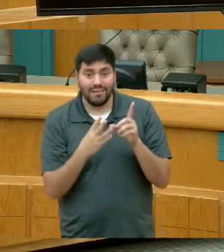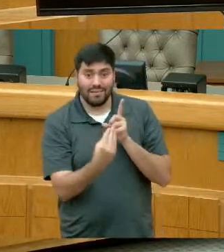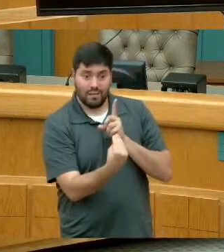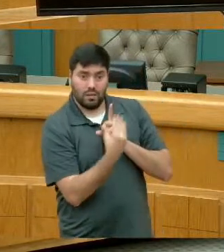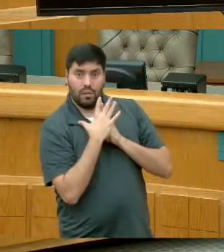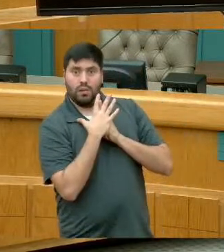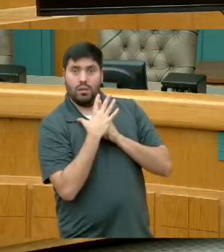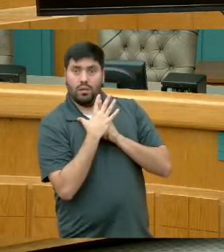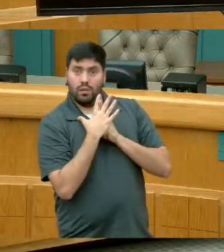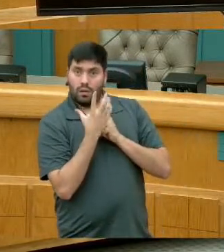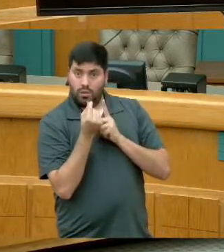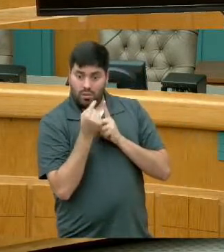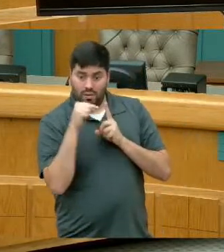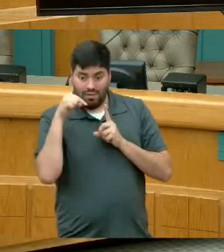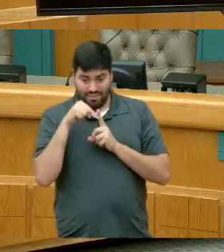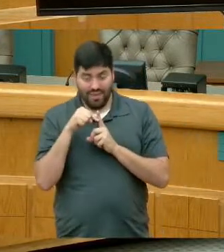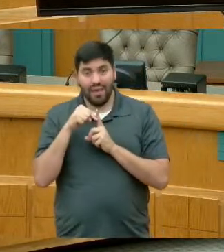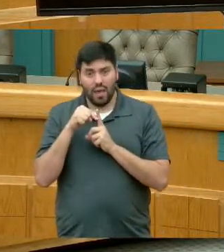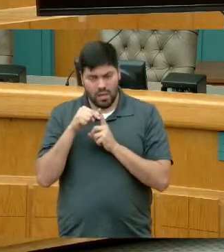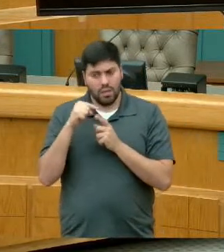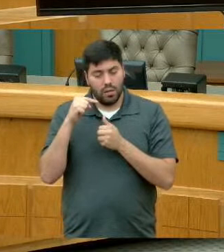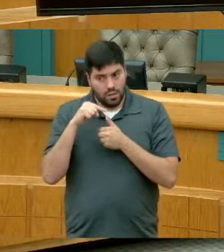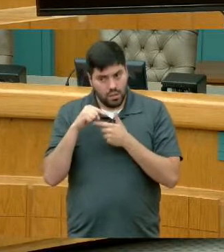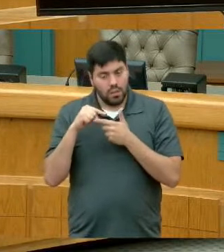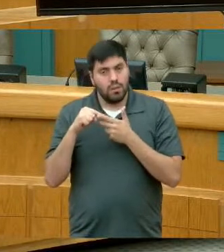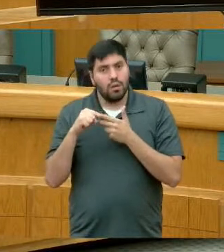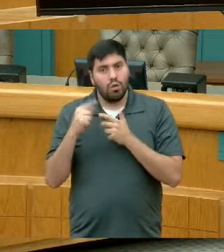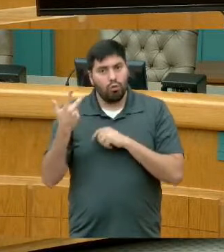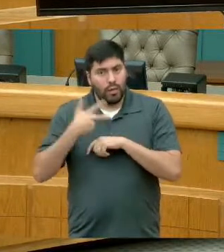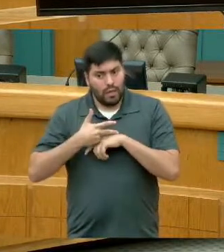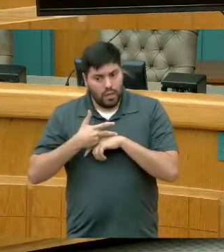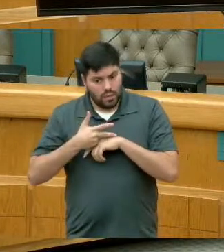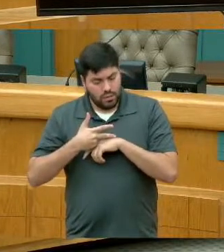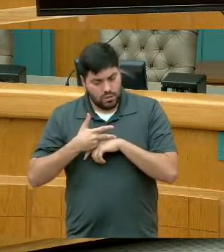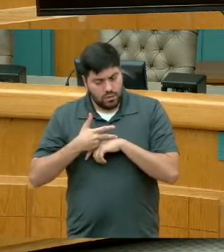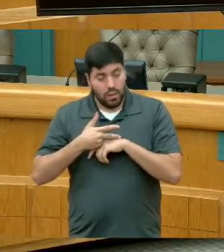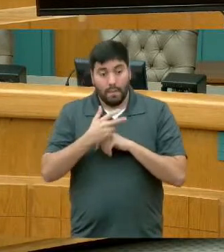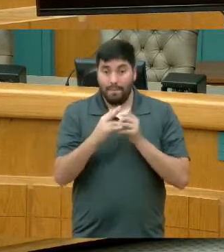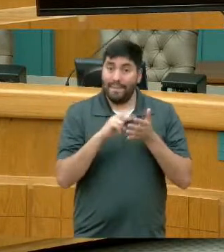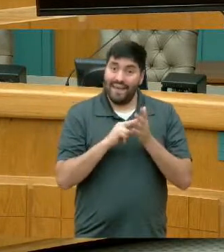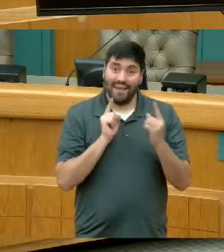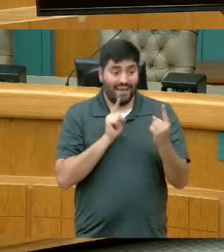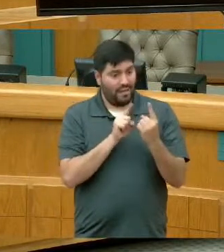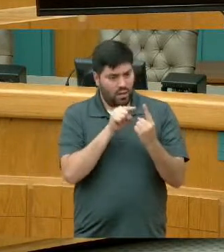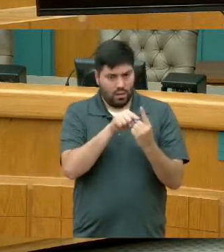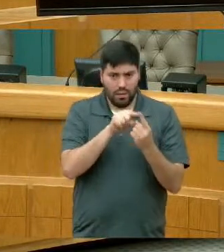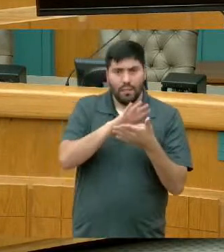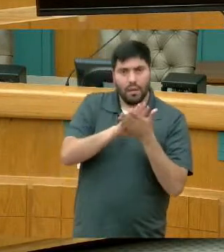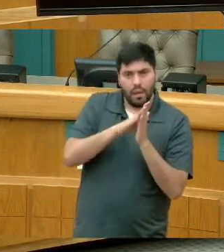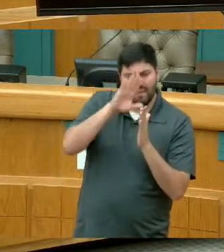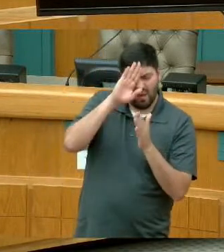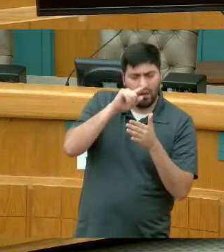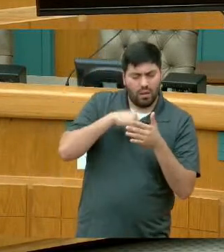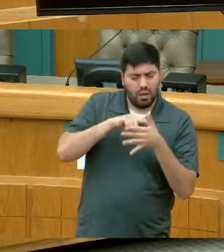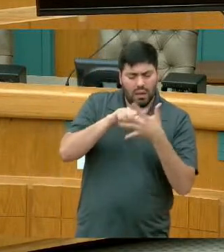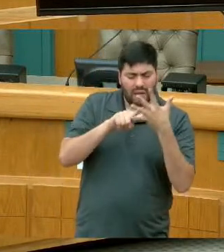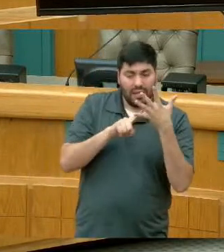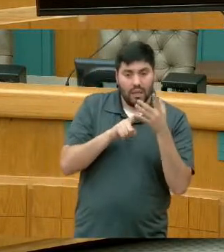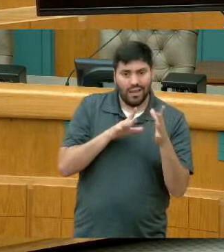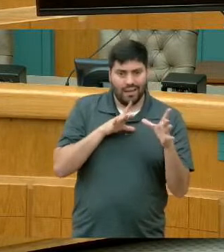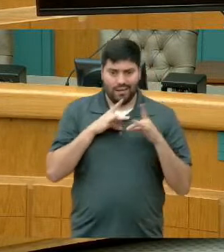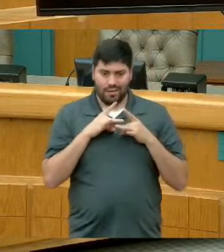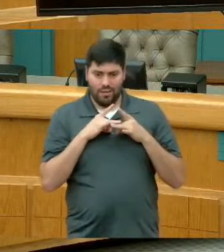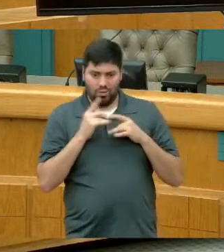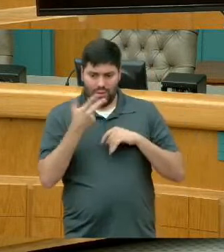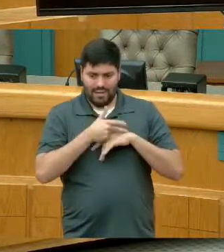was exposed to the first hairstylist developed symptoms 3 days after the first hairstylist became symptomatic.